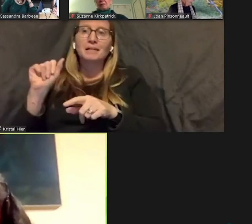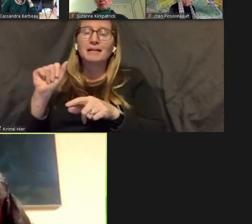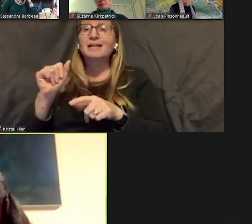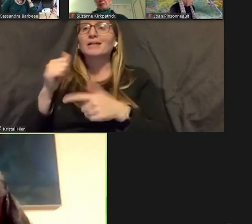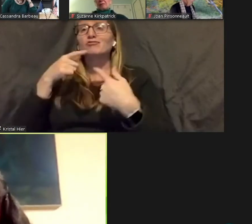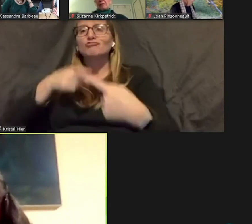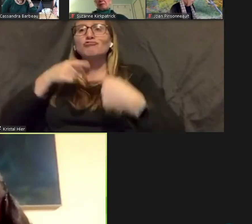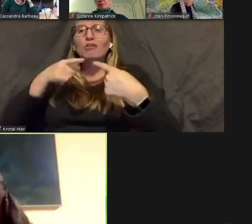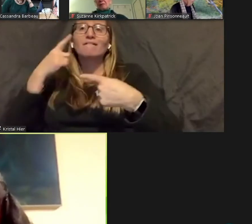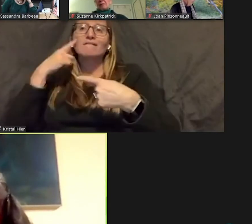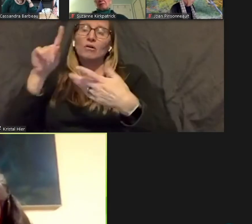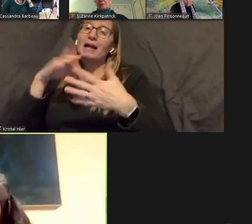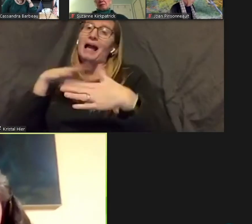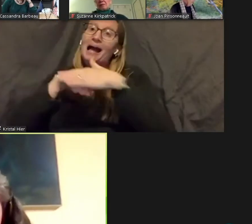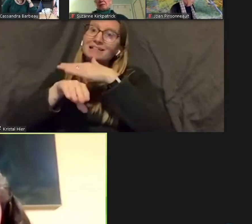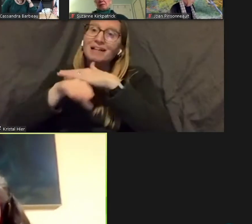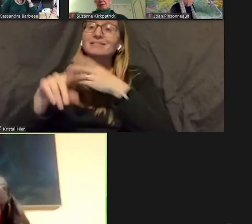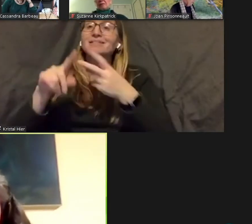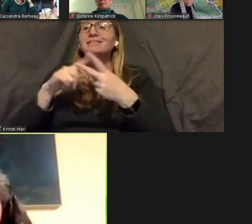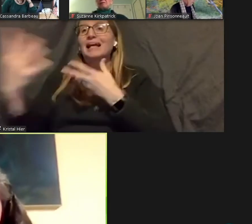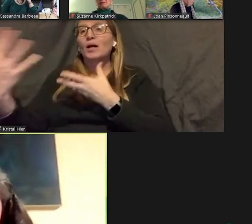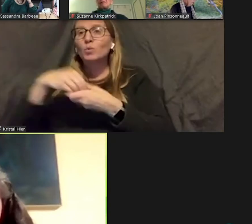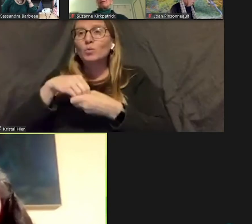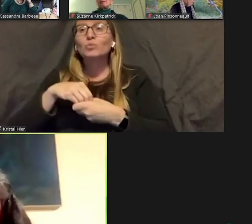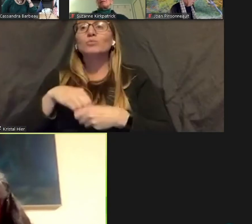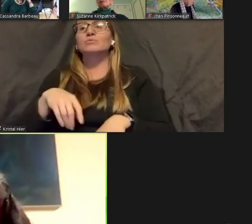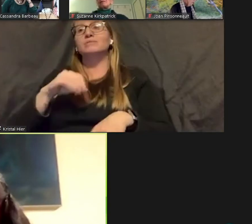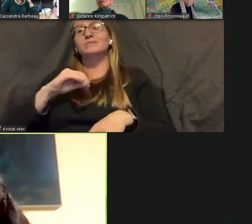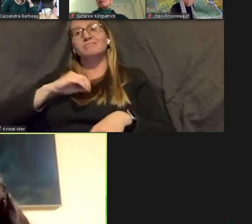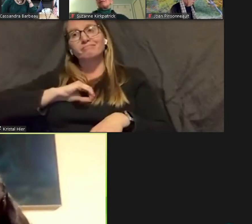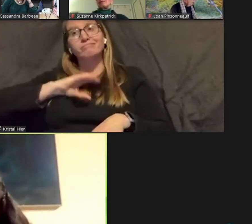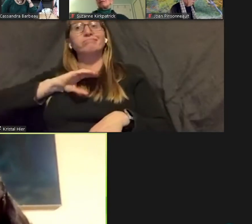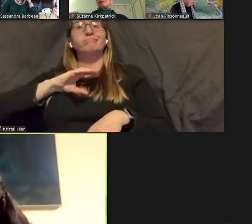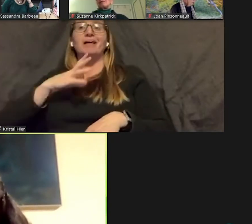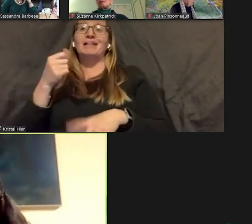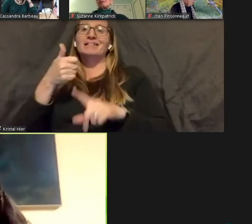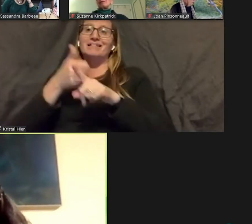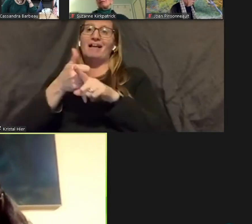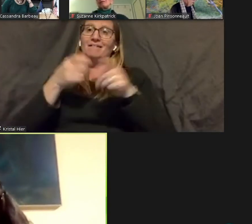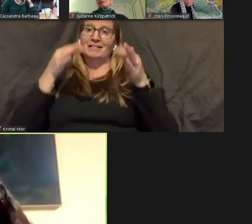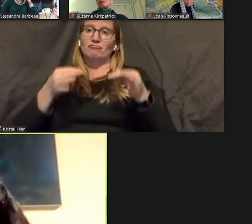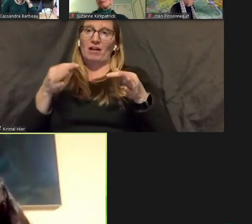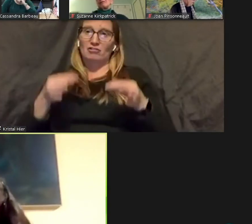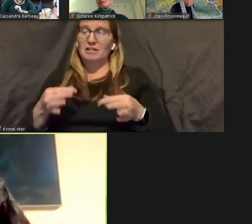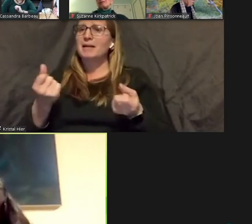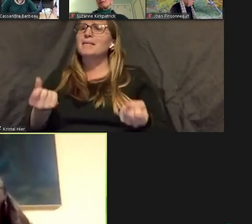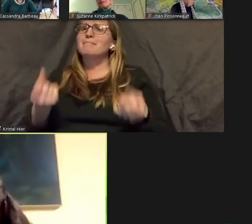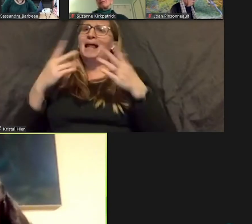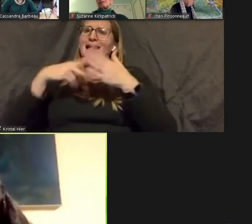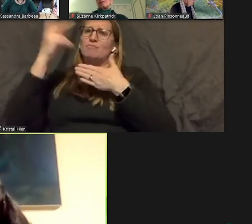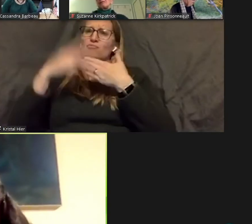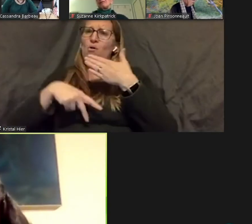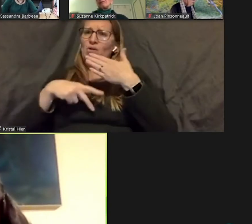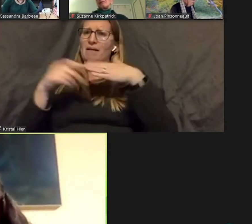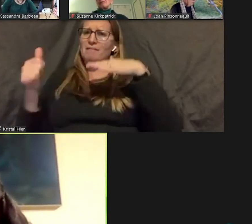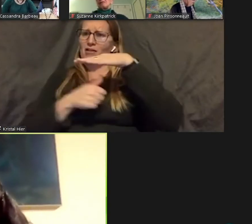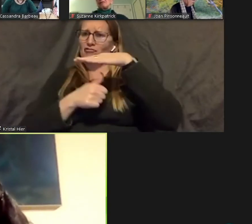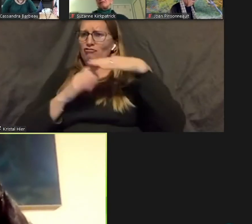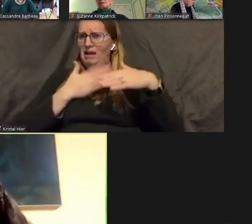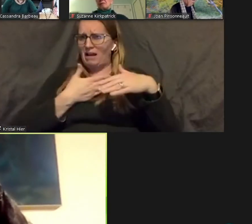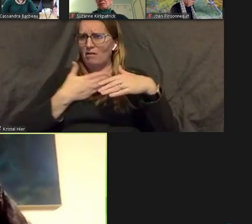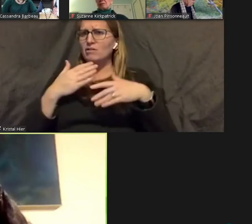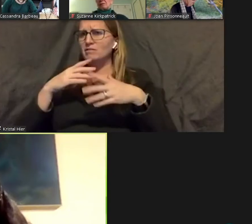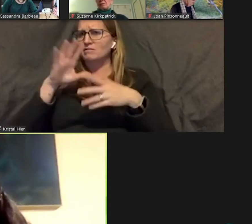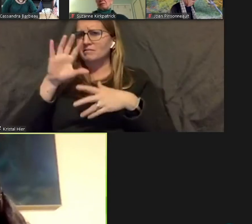inclusion, dignity, and self-direction. There are a number of programs under our umbrellas. We run the Meals on